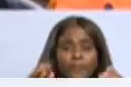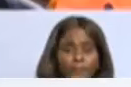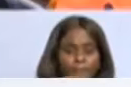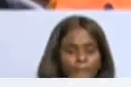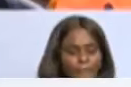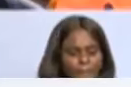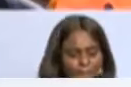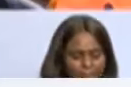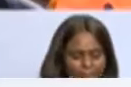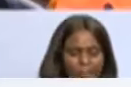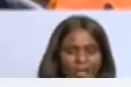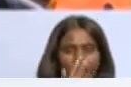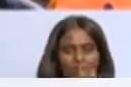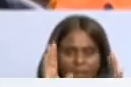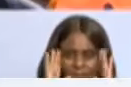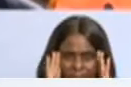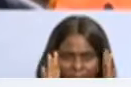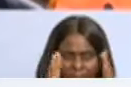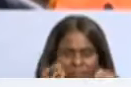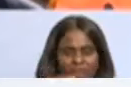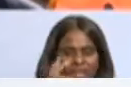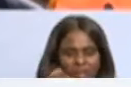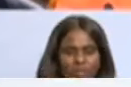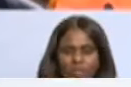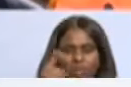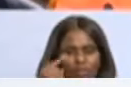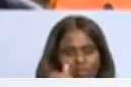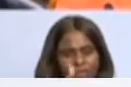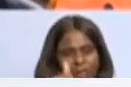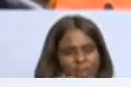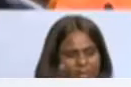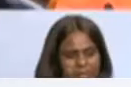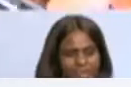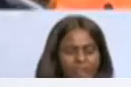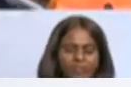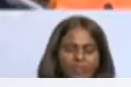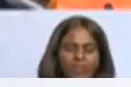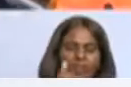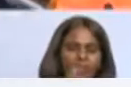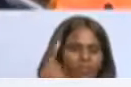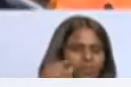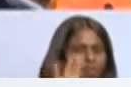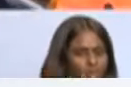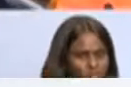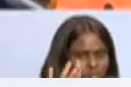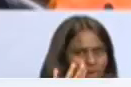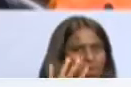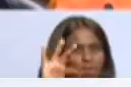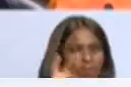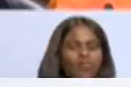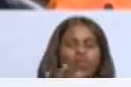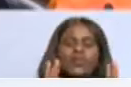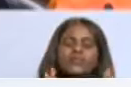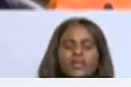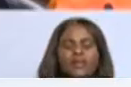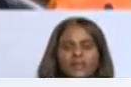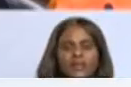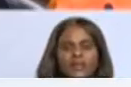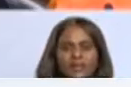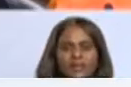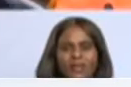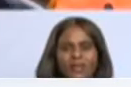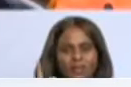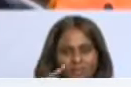are there. Pay attention, if not for yourself, legal I mean, but for your voters, for your